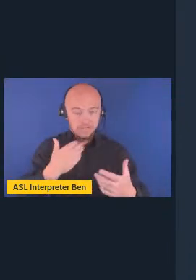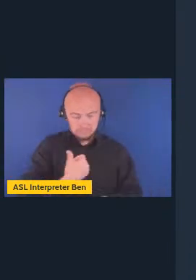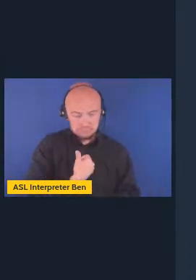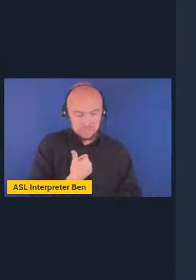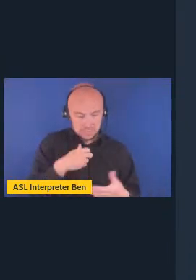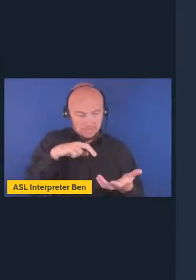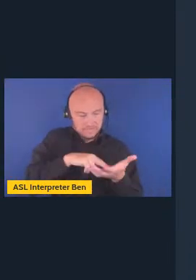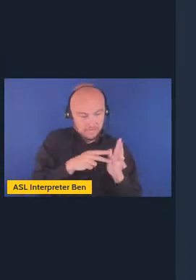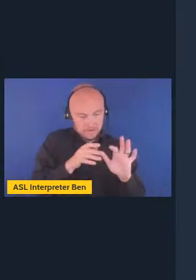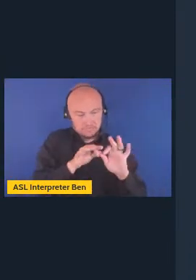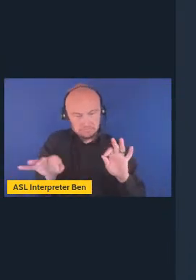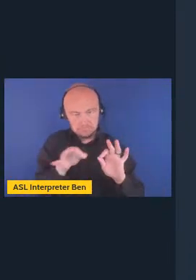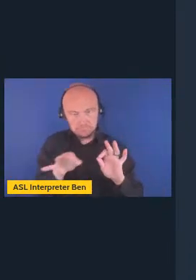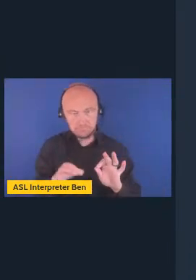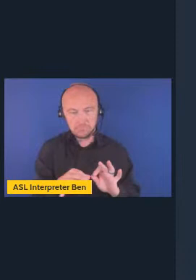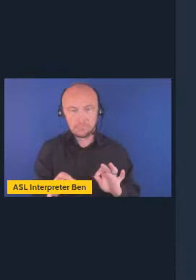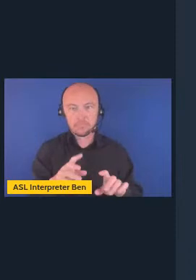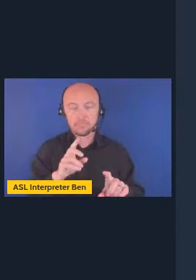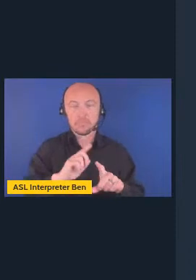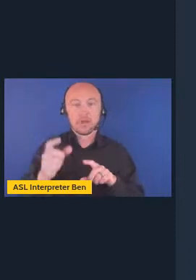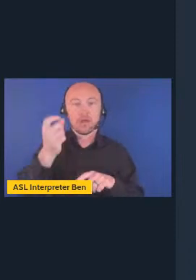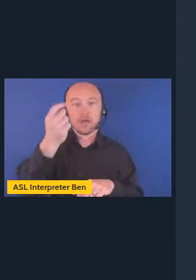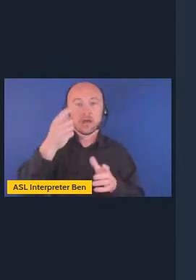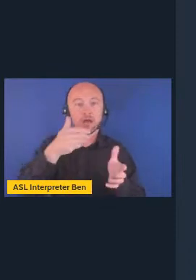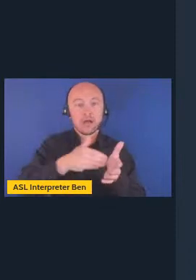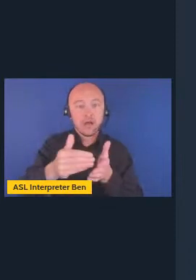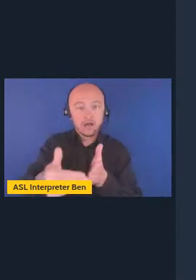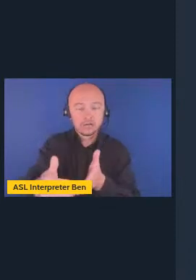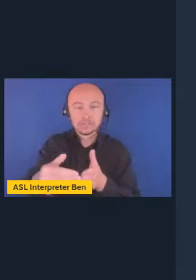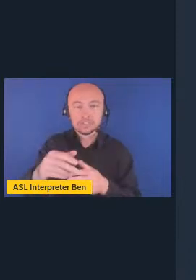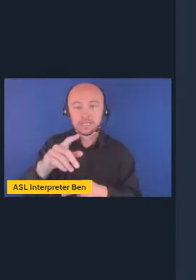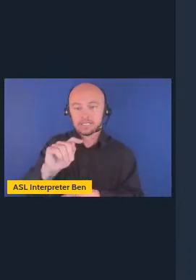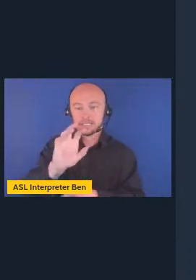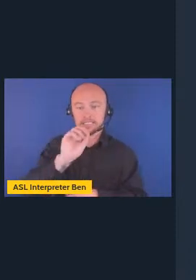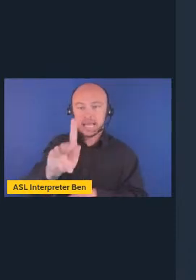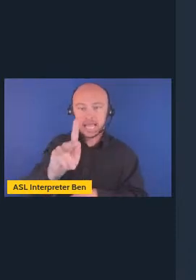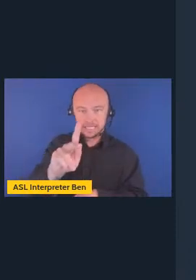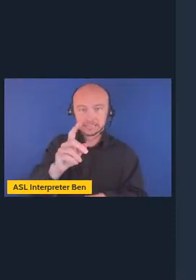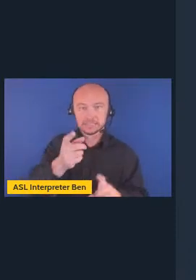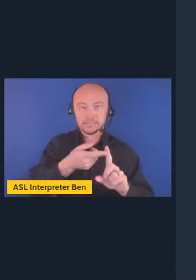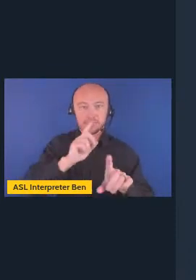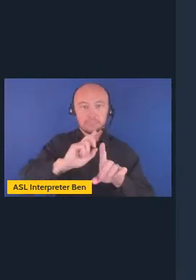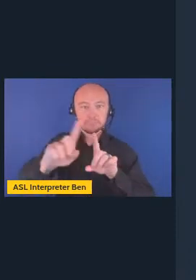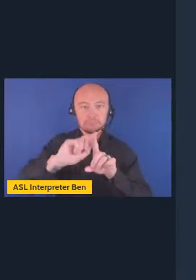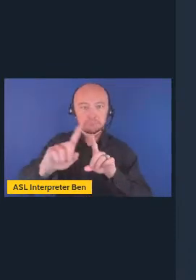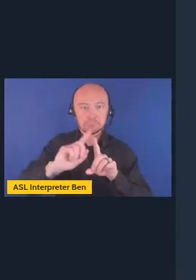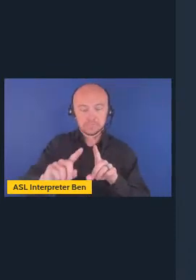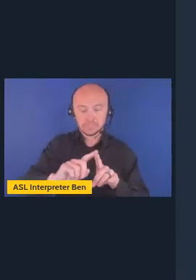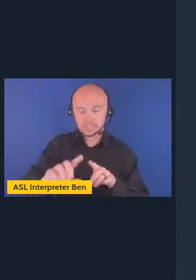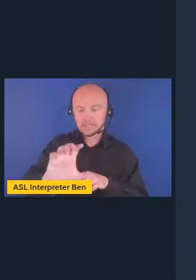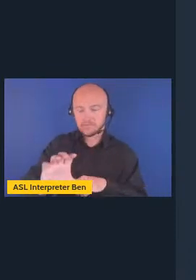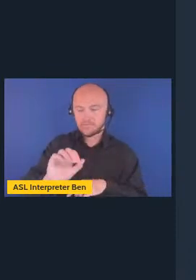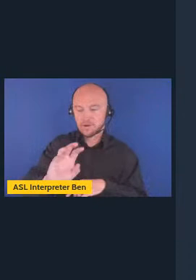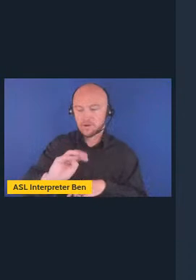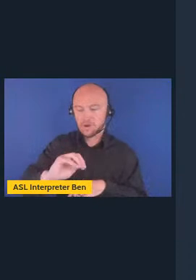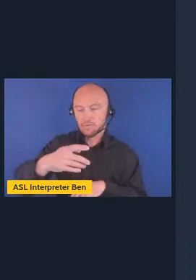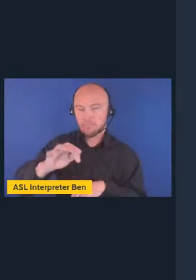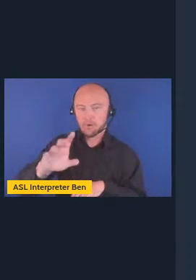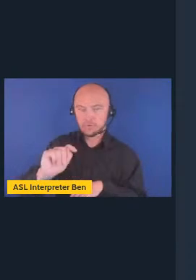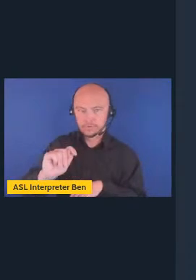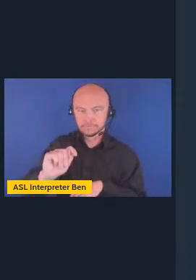But more often than not, you will be using tasks coming from components. And these really did lack some